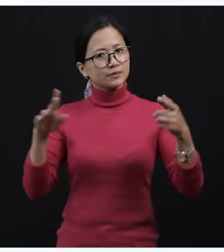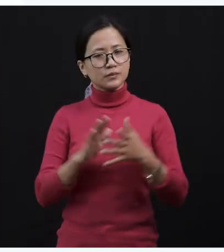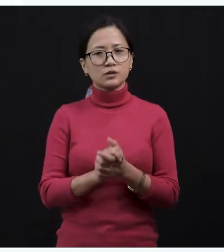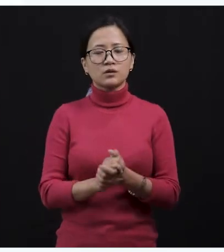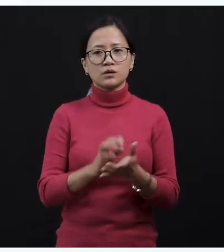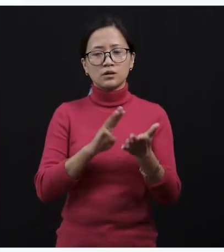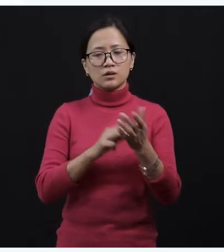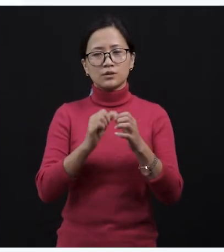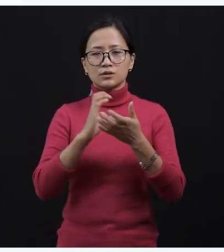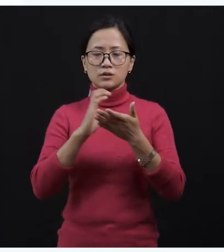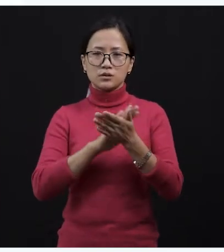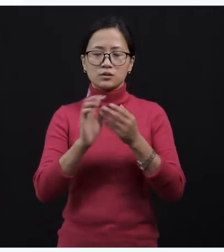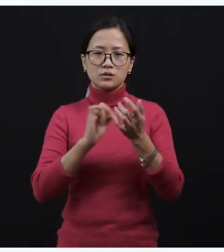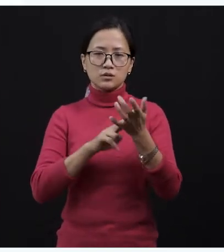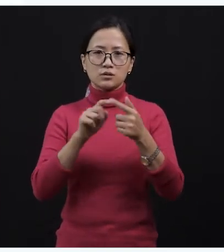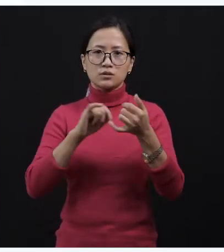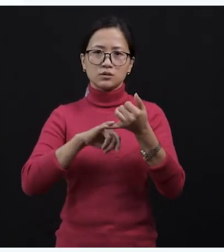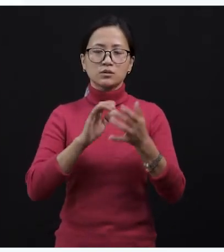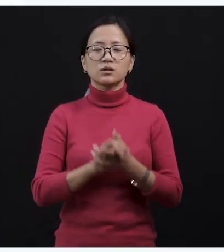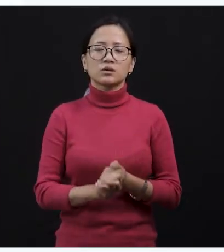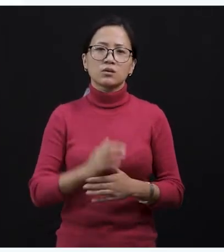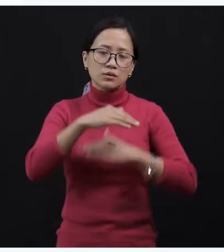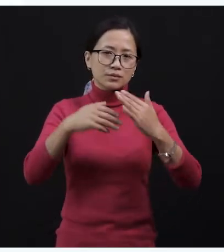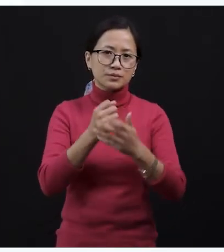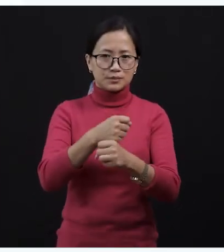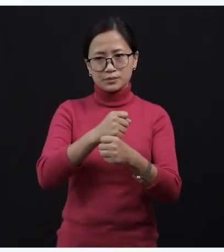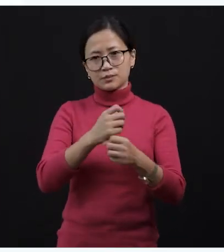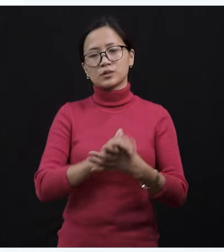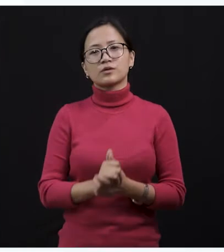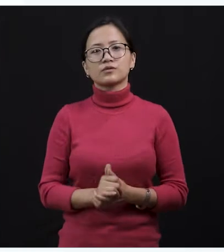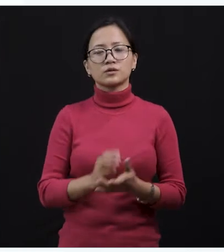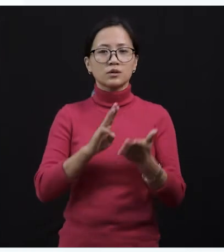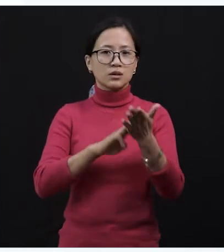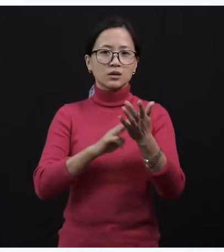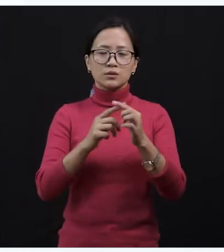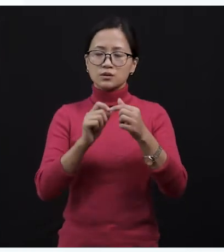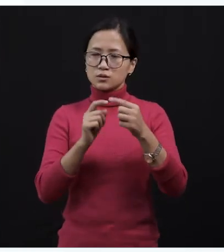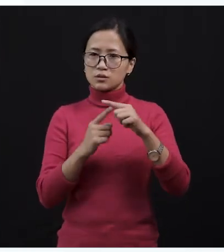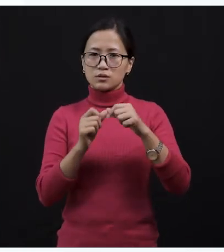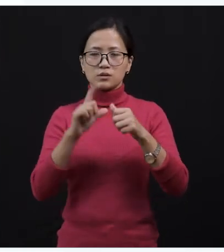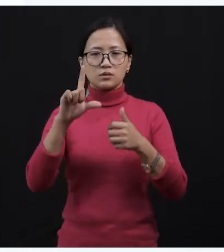machine. So all these machines are made up of these metals, right?